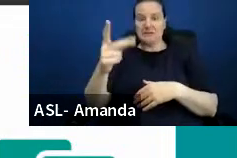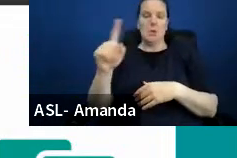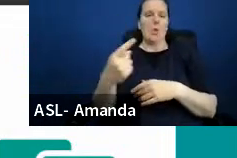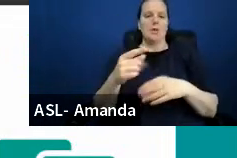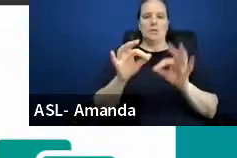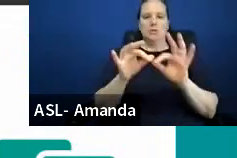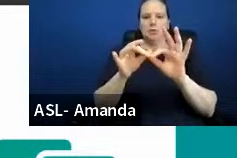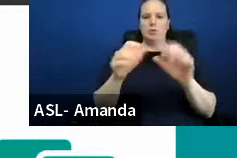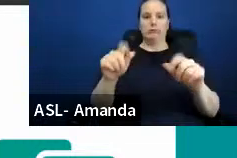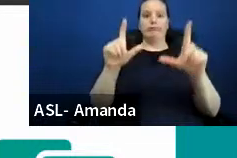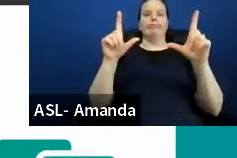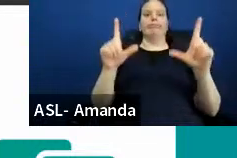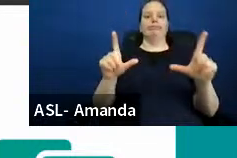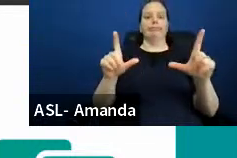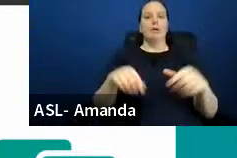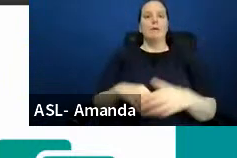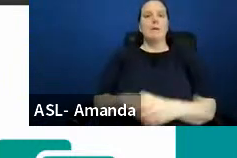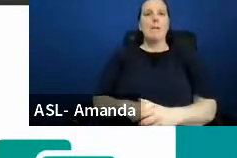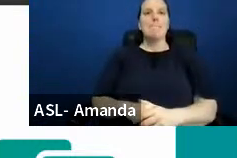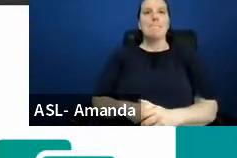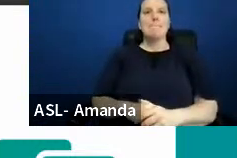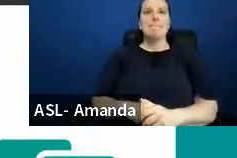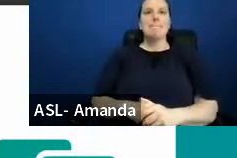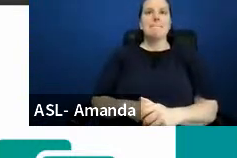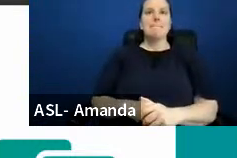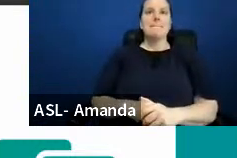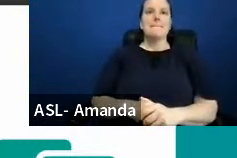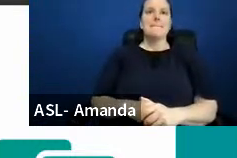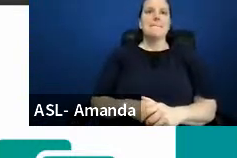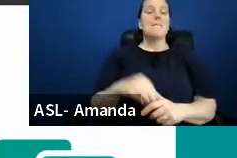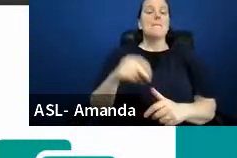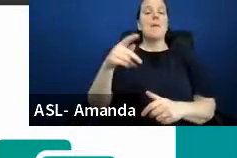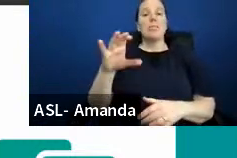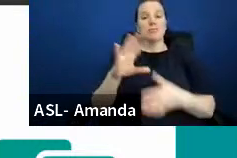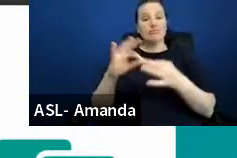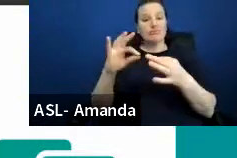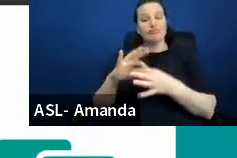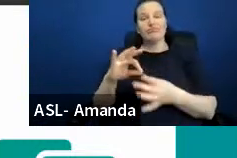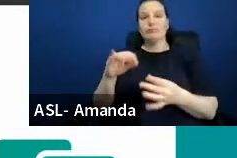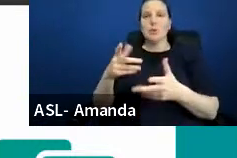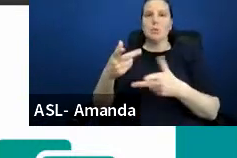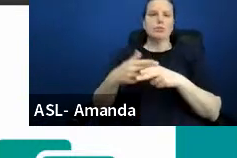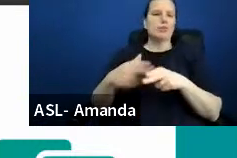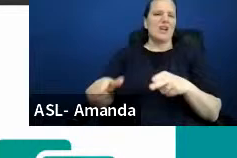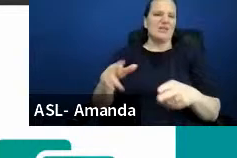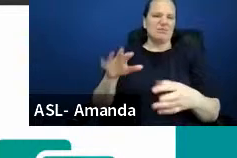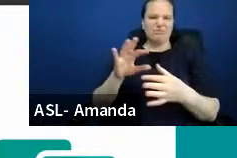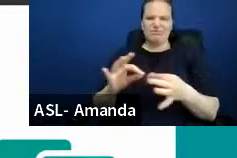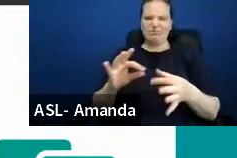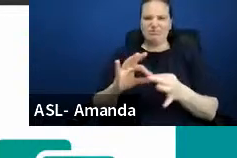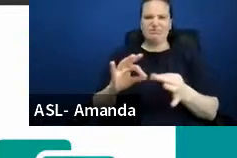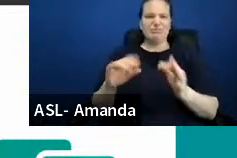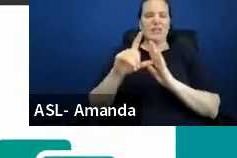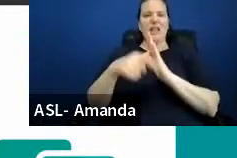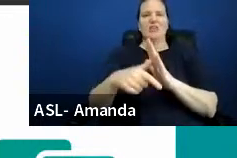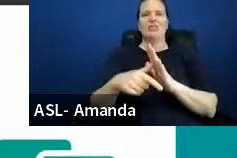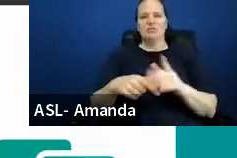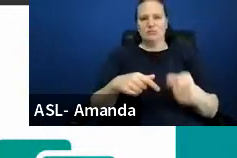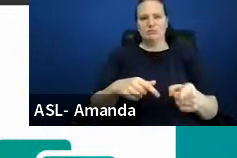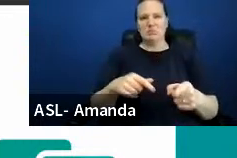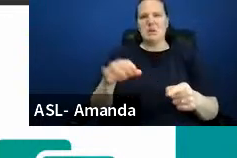For public input, there will be an opportunity to provide brief public input later in the meeting today, around 9:50